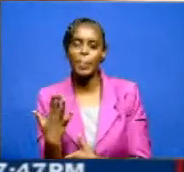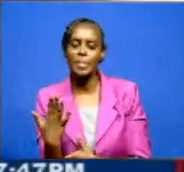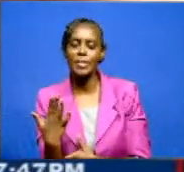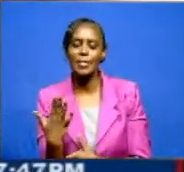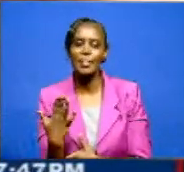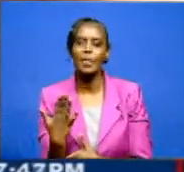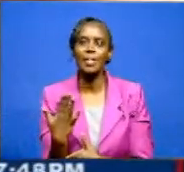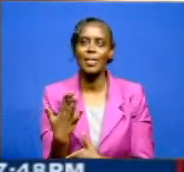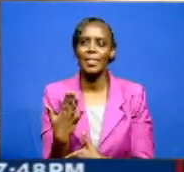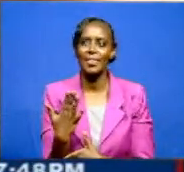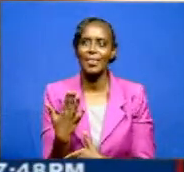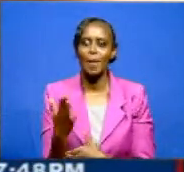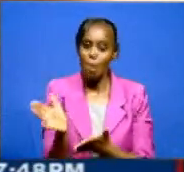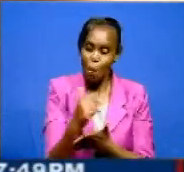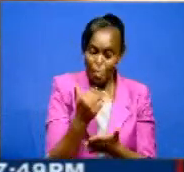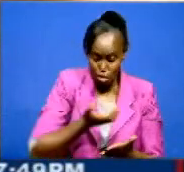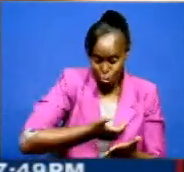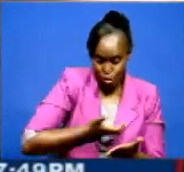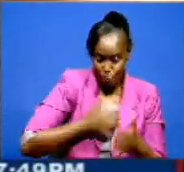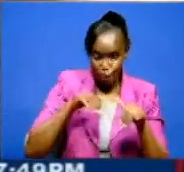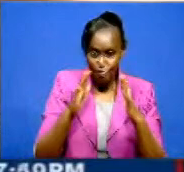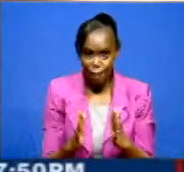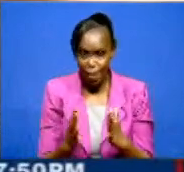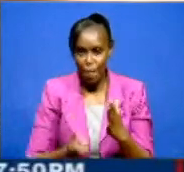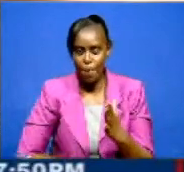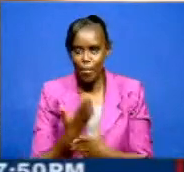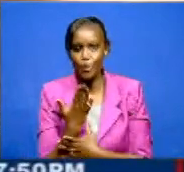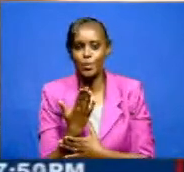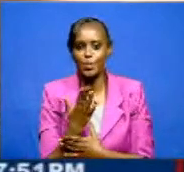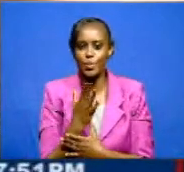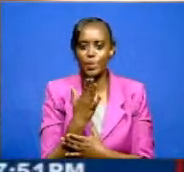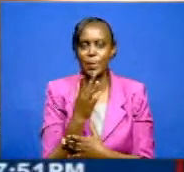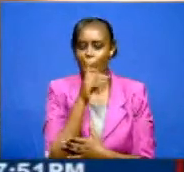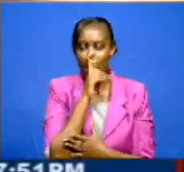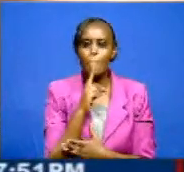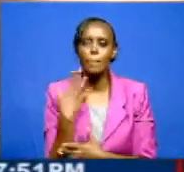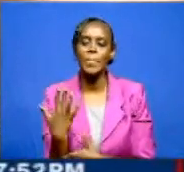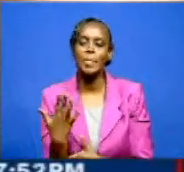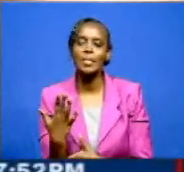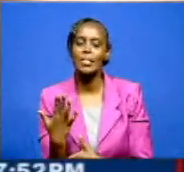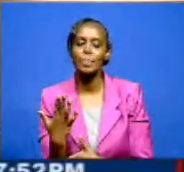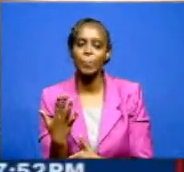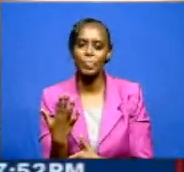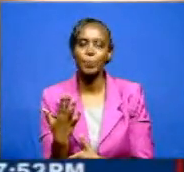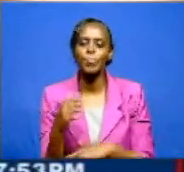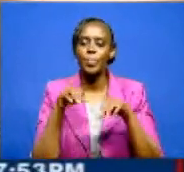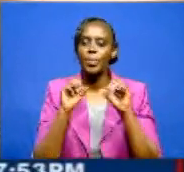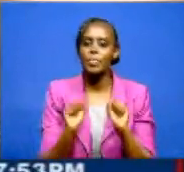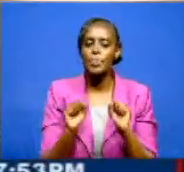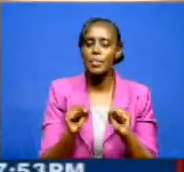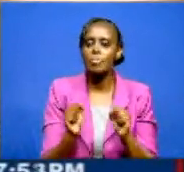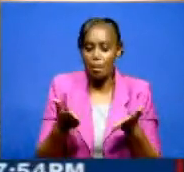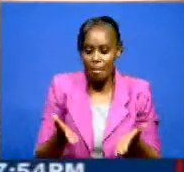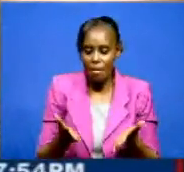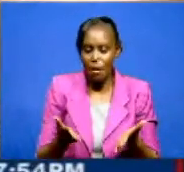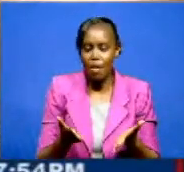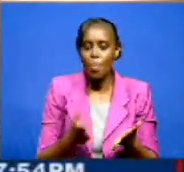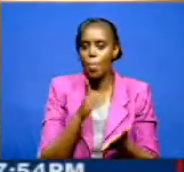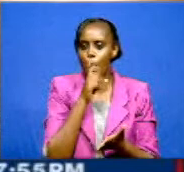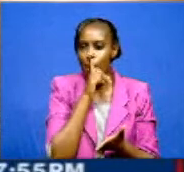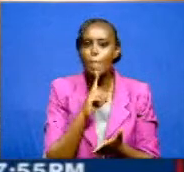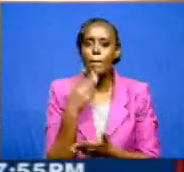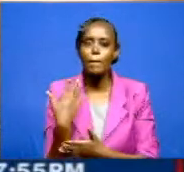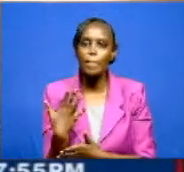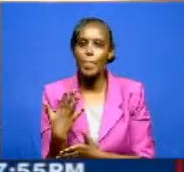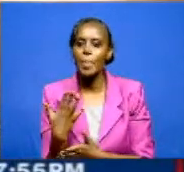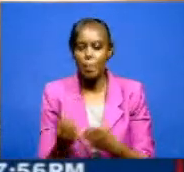They mobilize their own farmers to produce mung beans. So that now all the mung beans we are